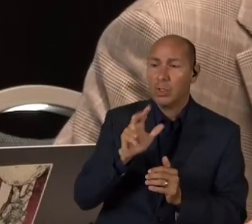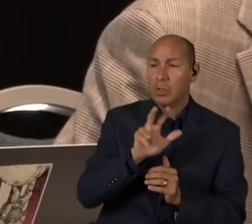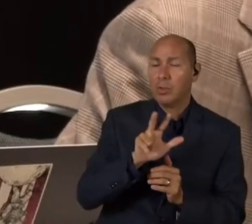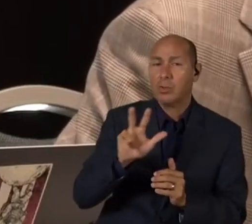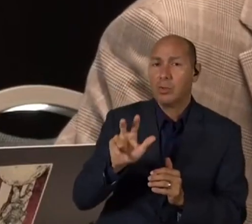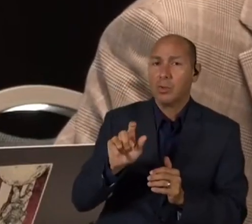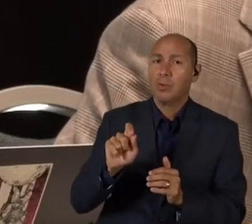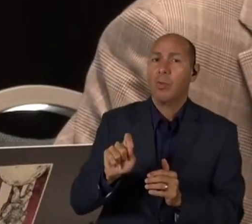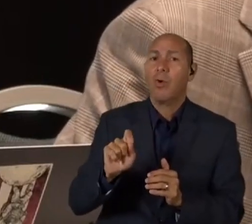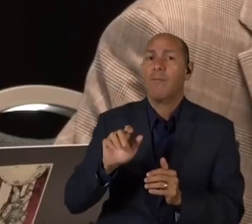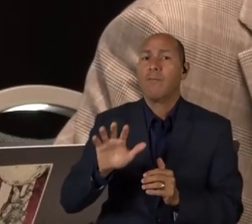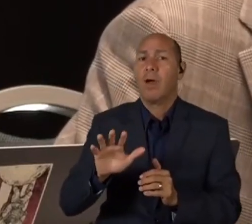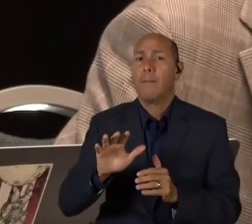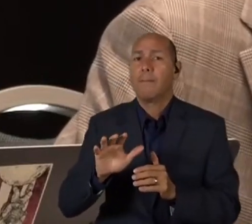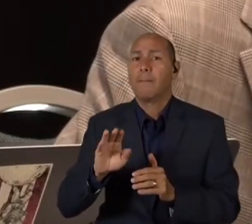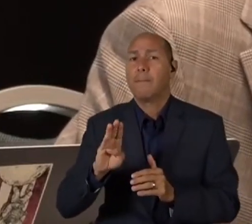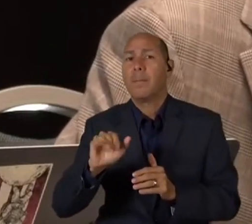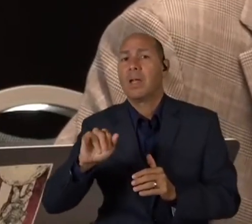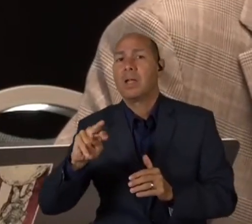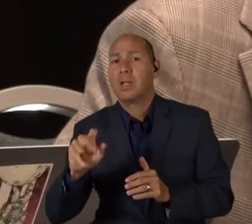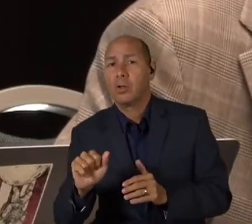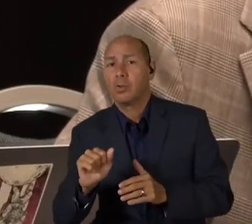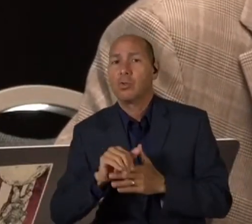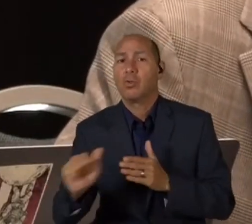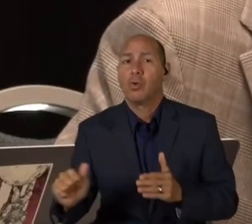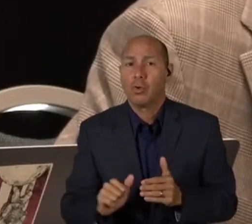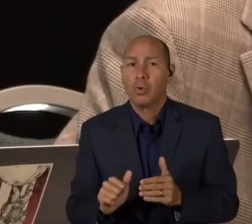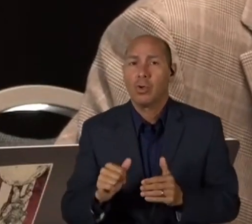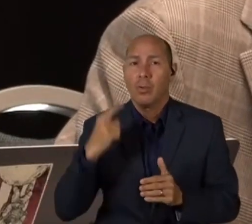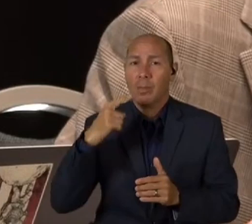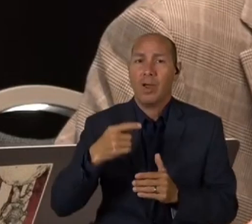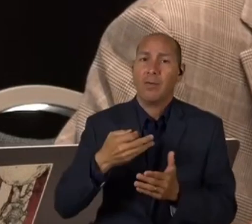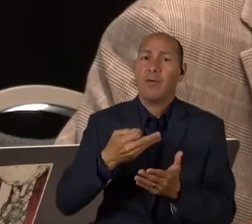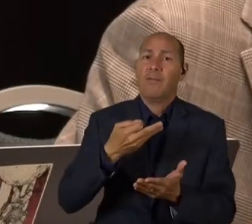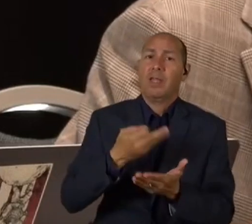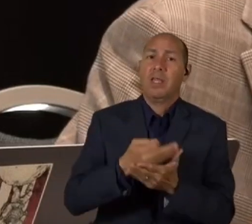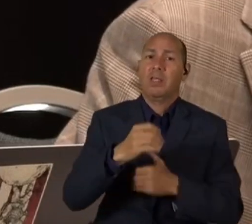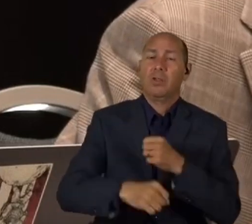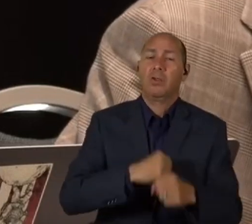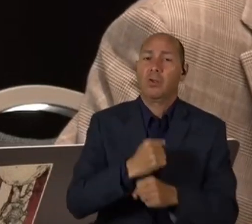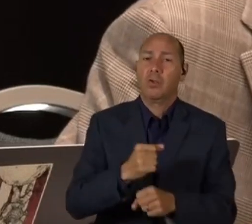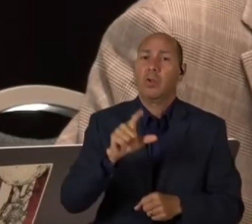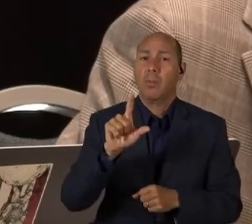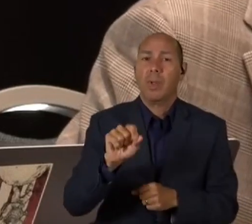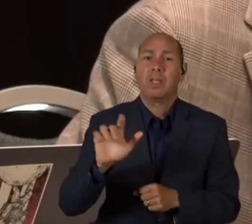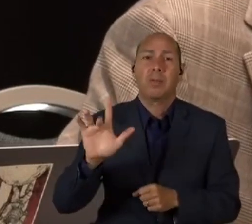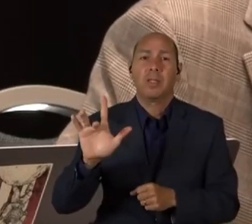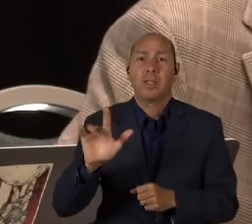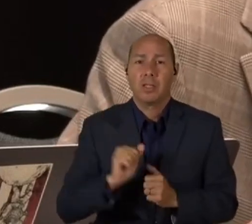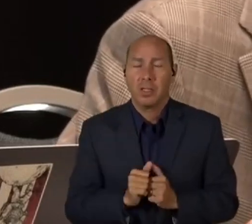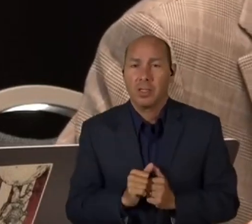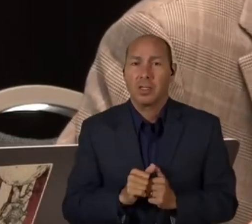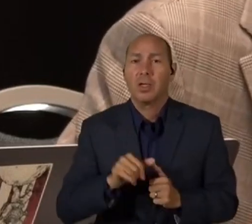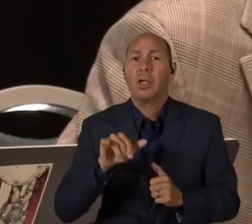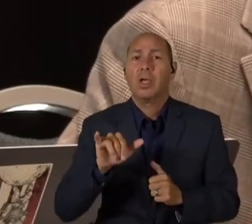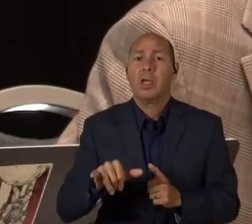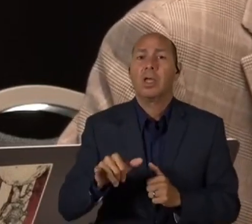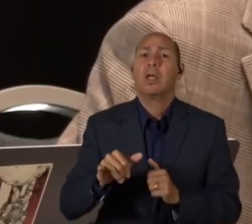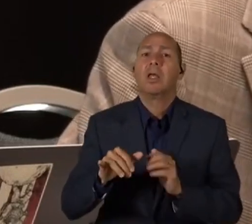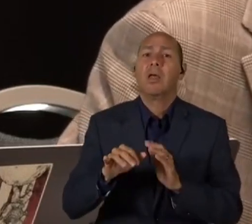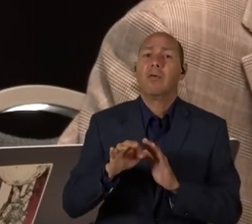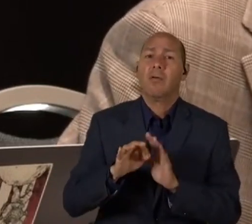budget for the current fiscal year 2025. Total spending increased by a fiscally